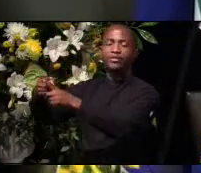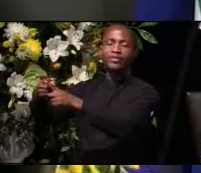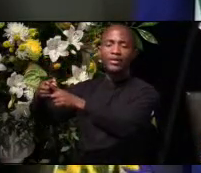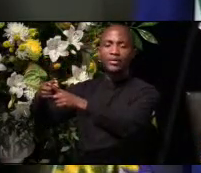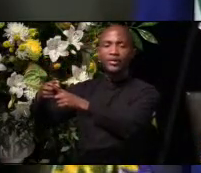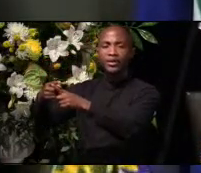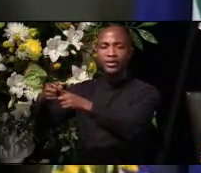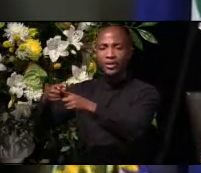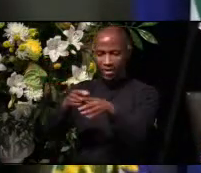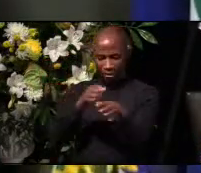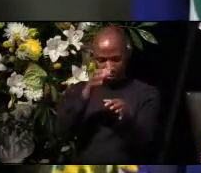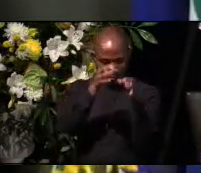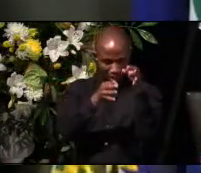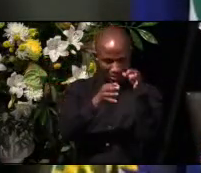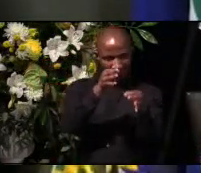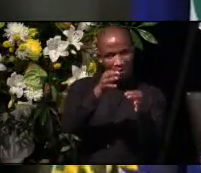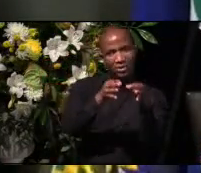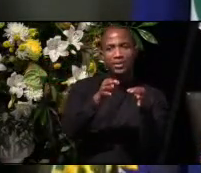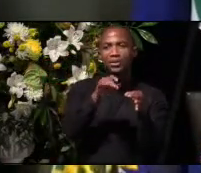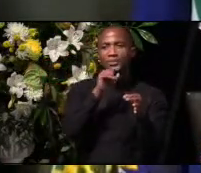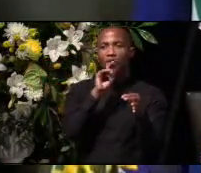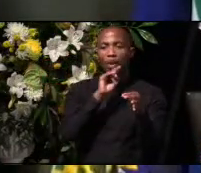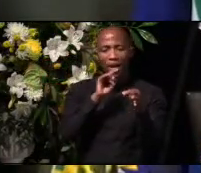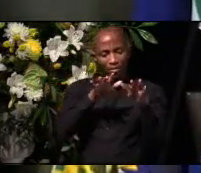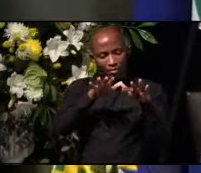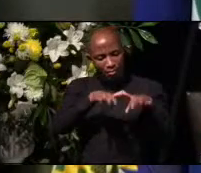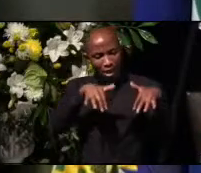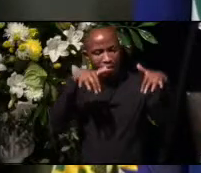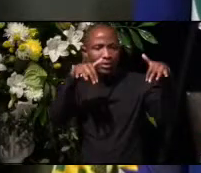of view is that legislators parliaments